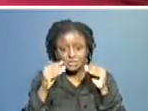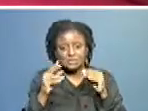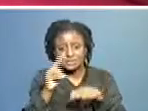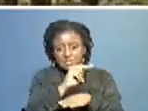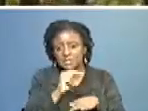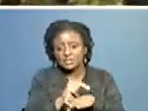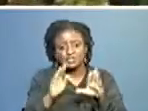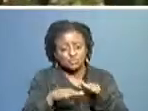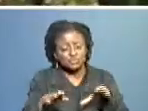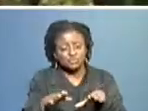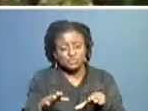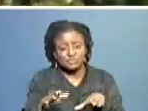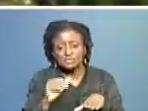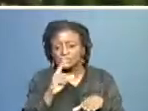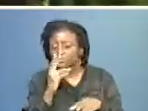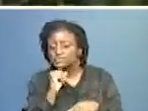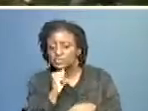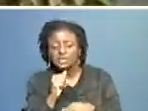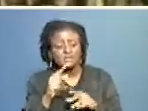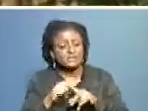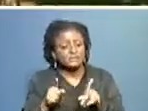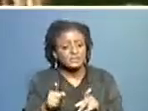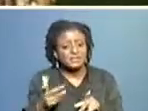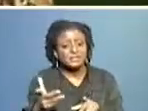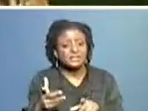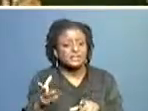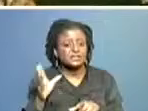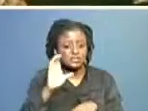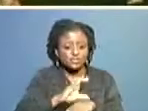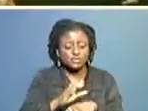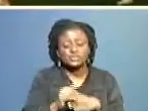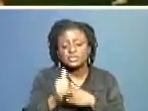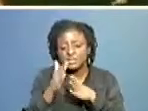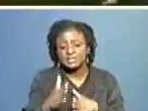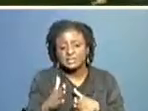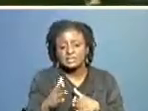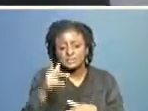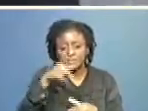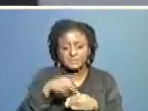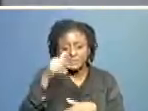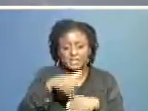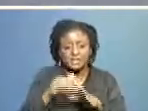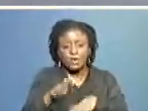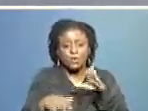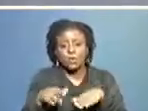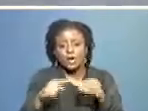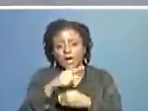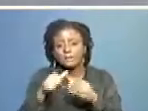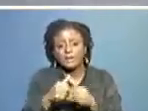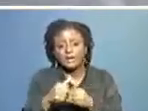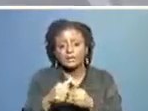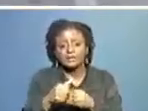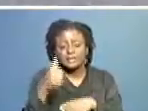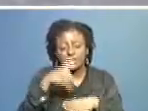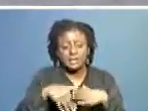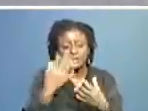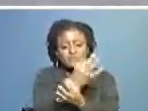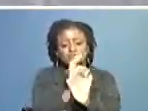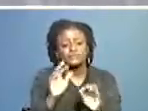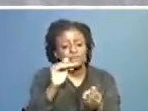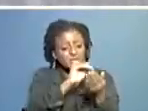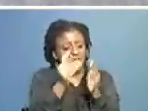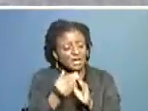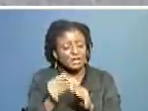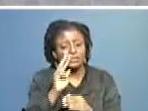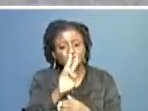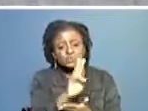come as church leaders participated in a walkabout with education officials in the Freetown community some 2 weeks ago in a partnership